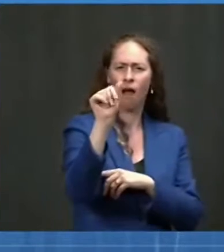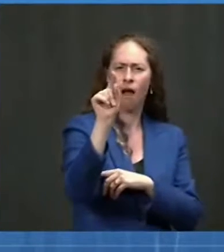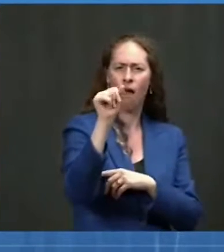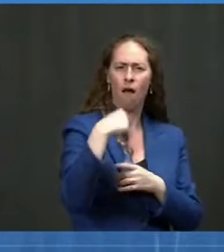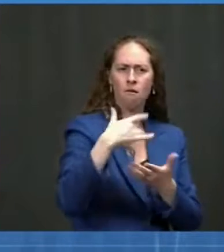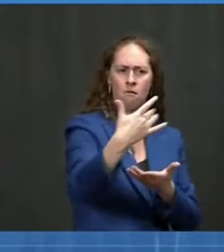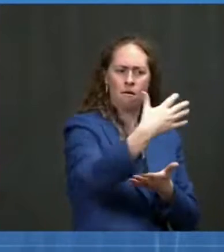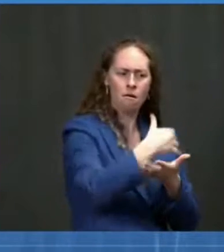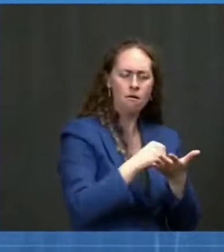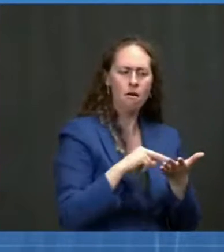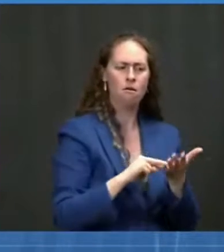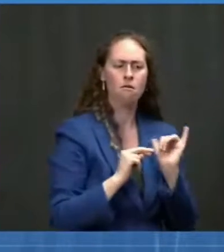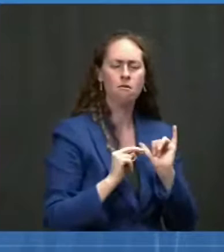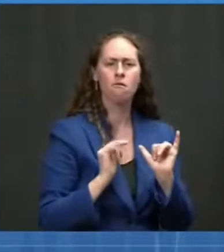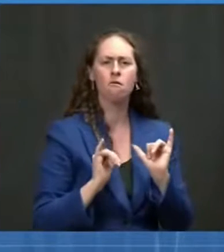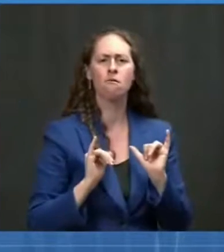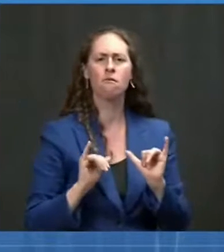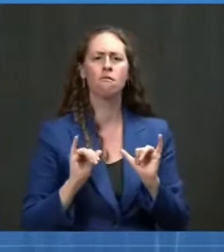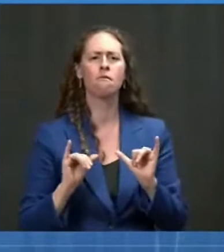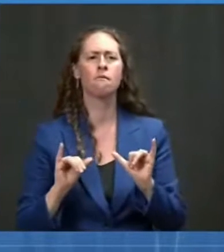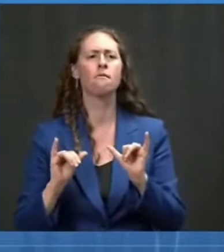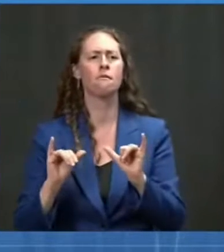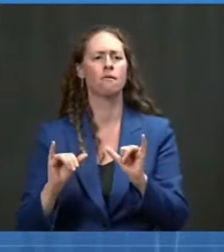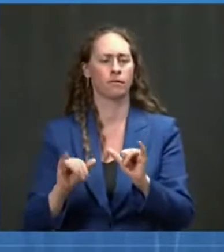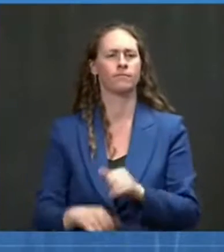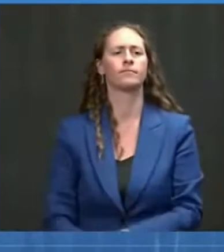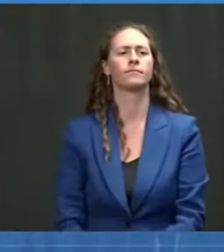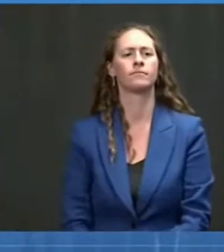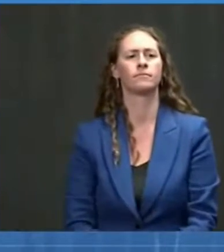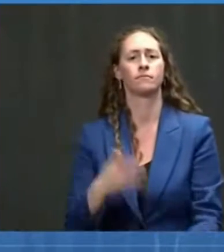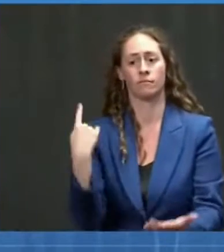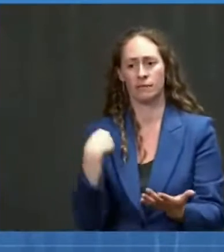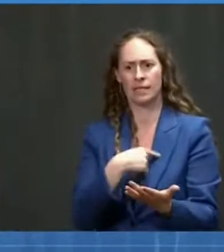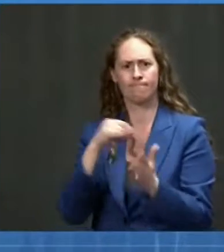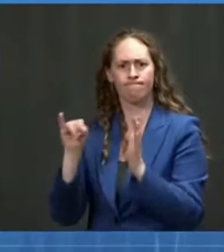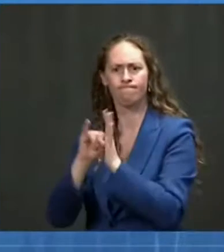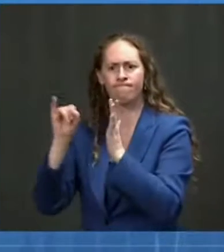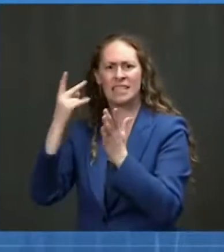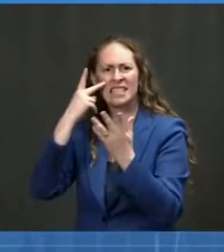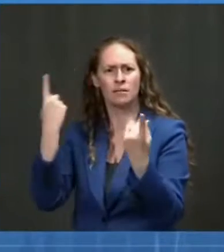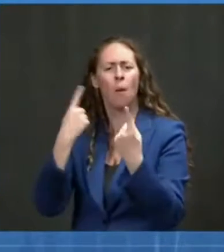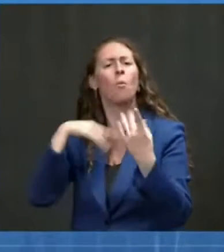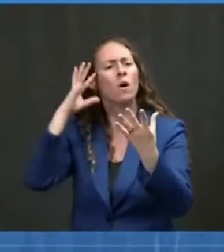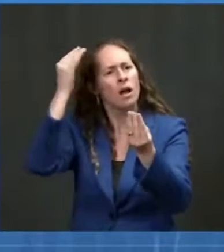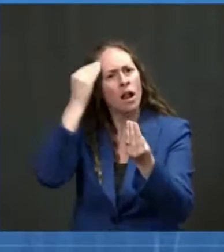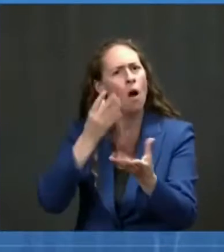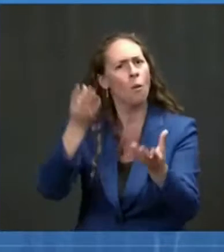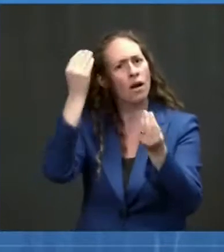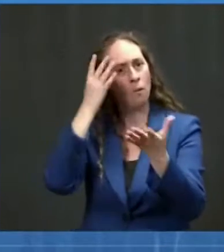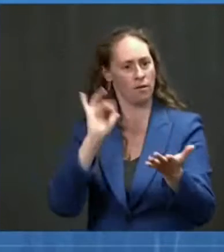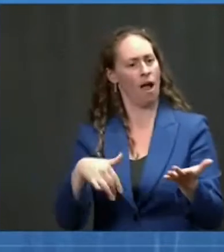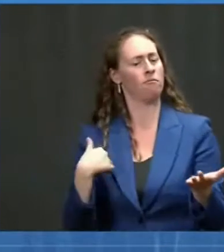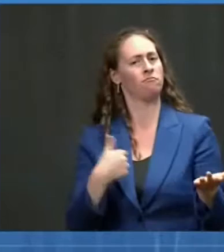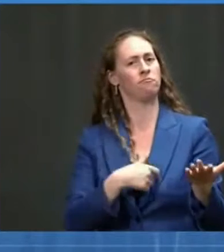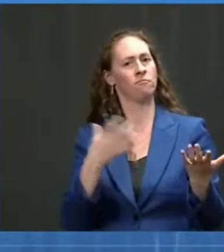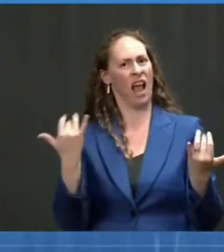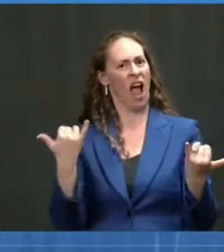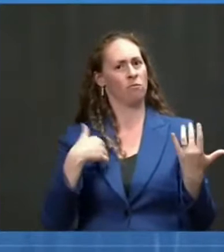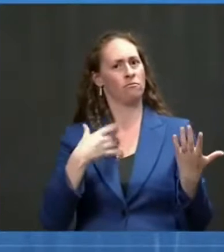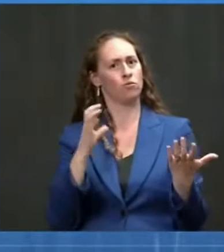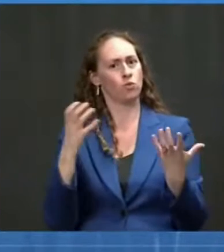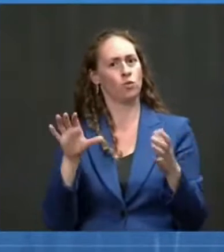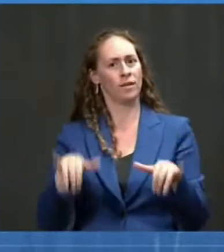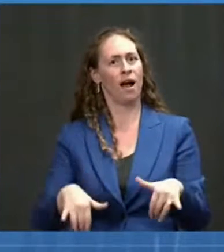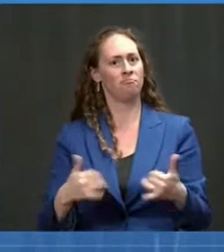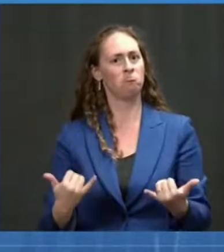have said from the beginning, when we see a signal, we will tell you, and that is what we are doing. Next question. Last